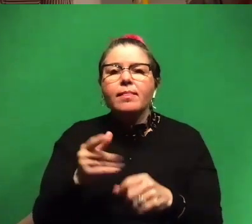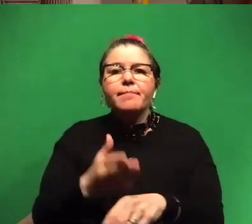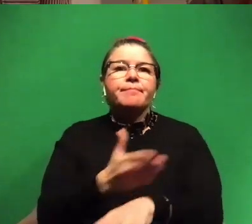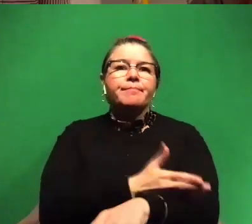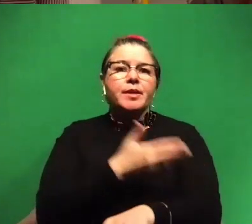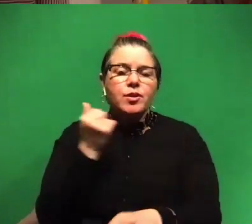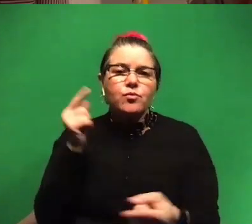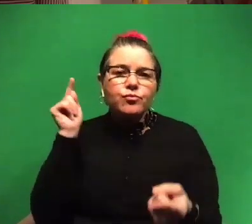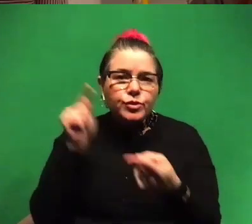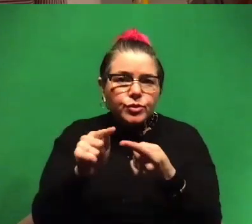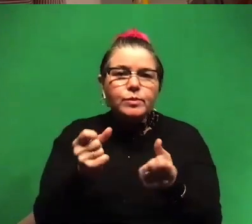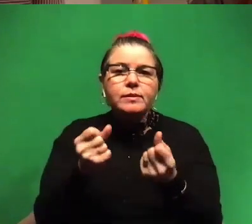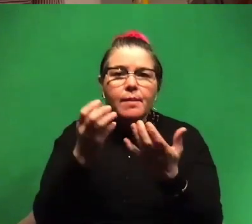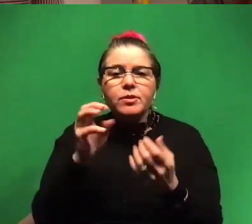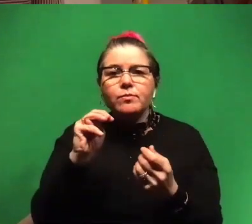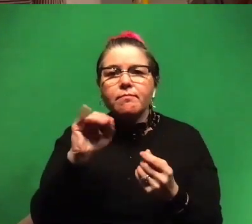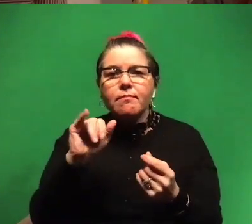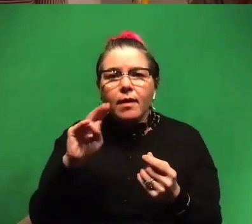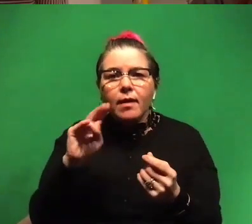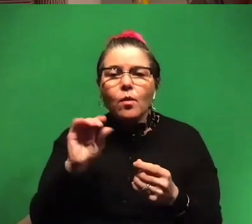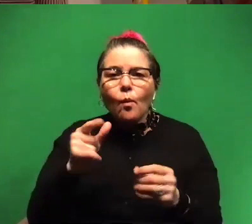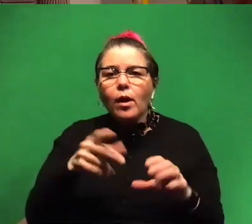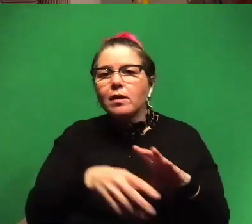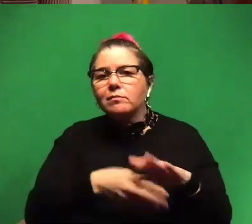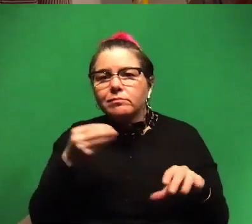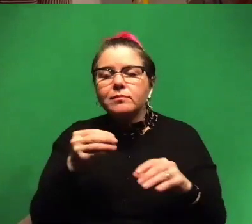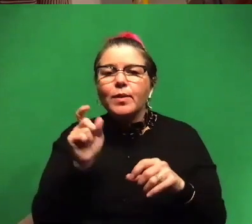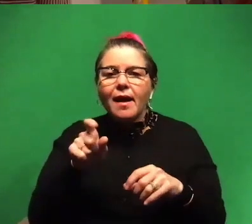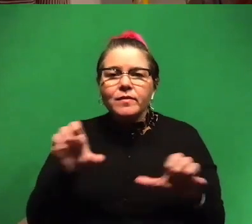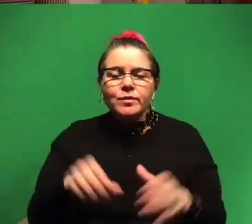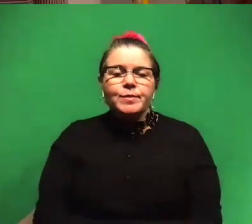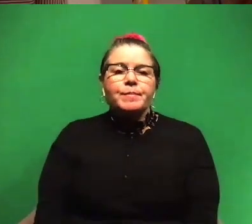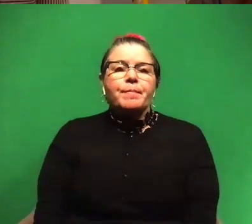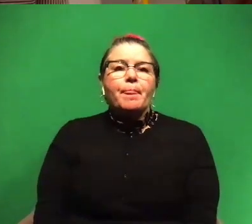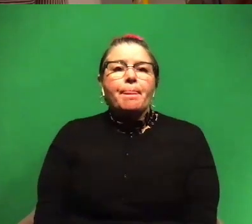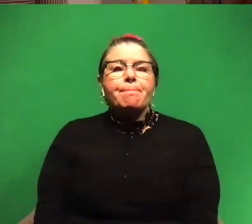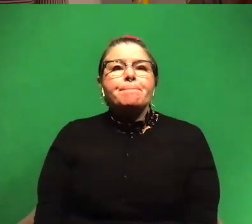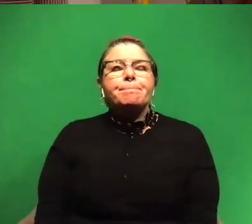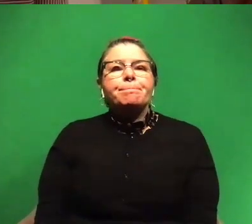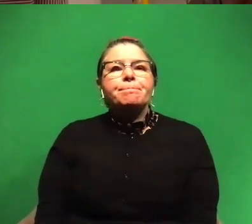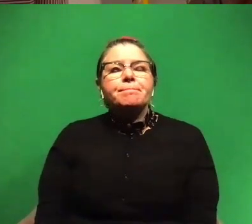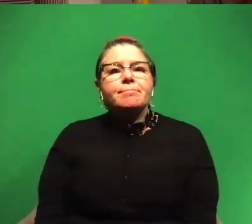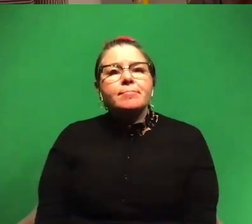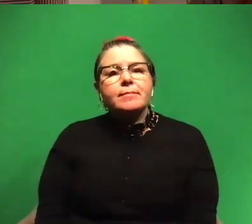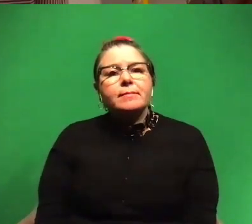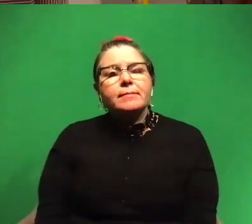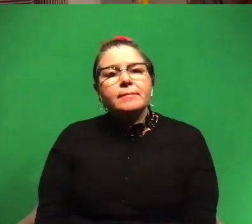to reduce the amount of mining and oil extraction that we have to do. I also think it's like